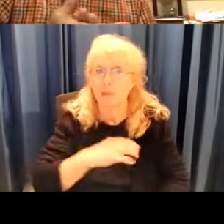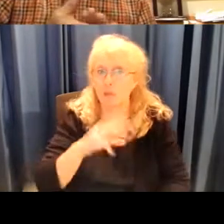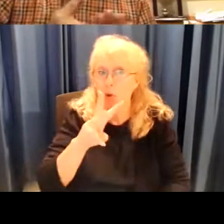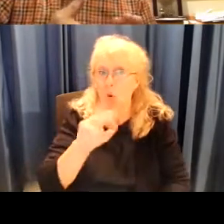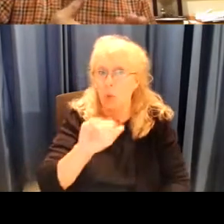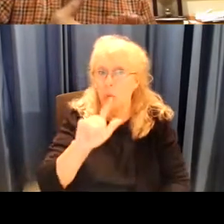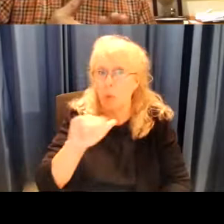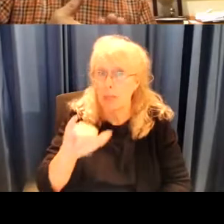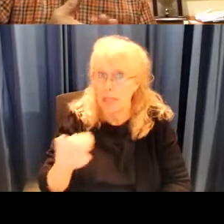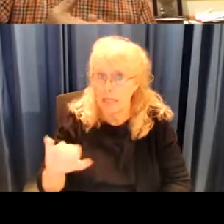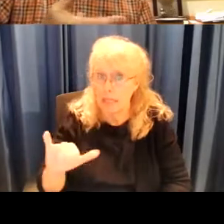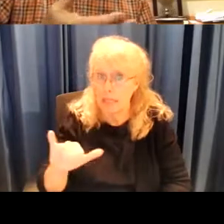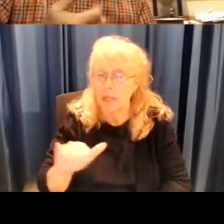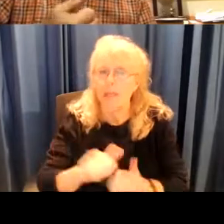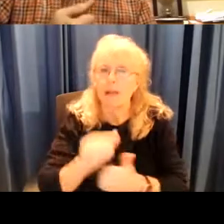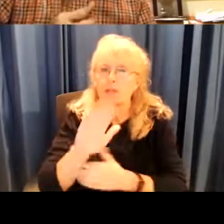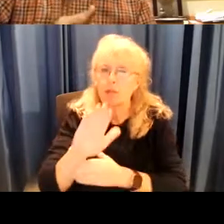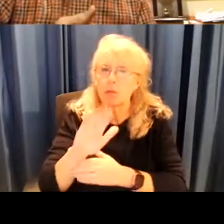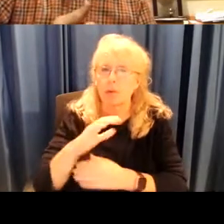commissioner, and